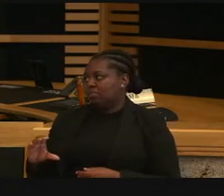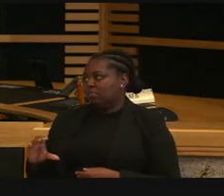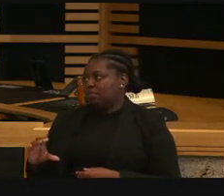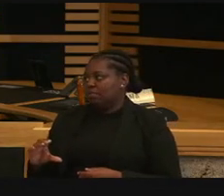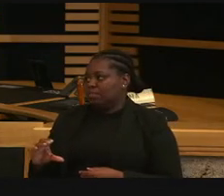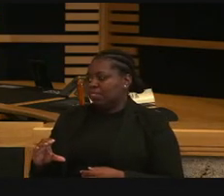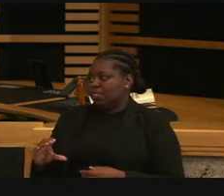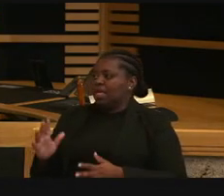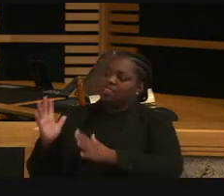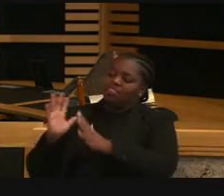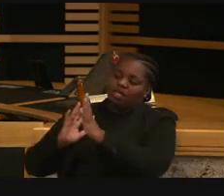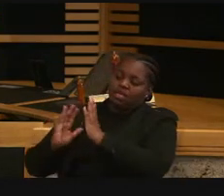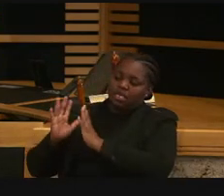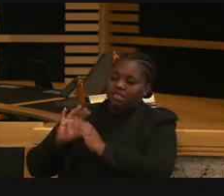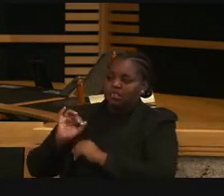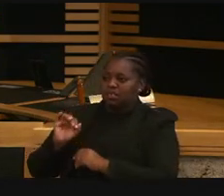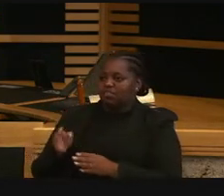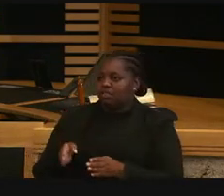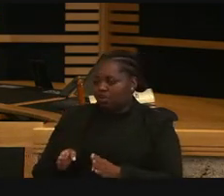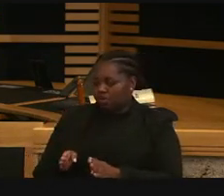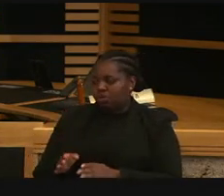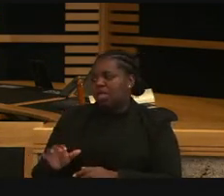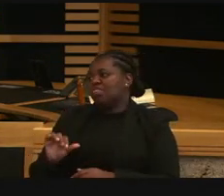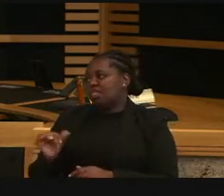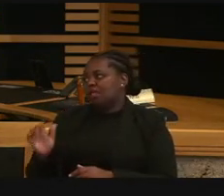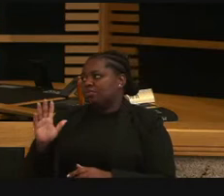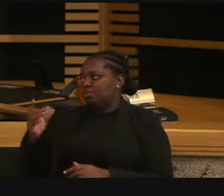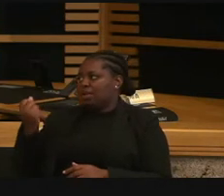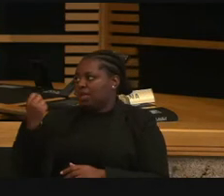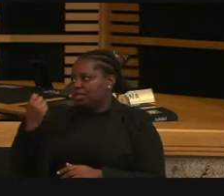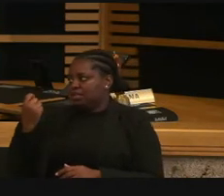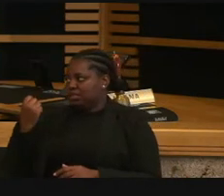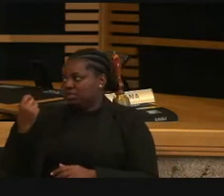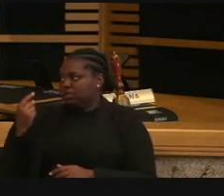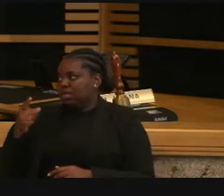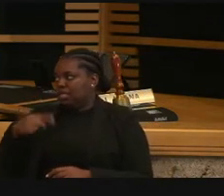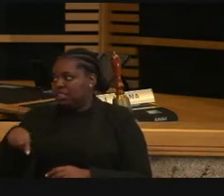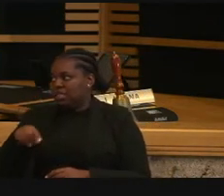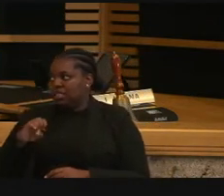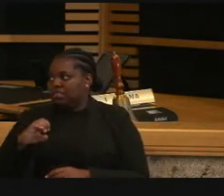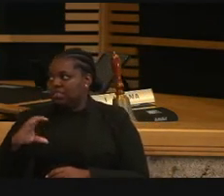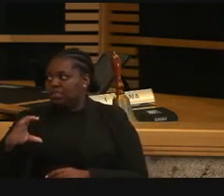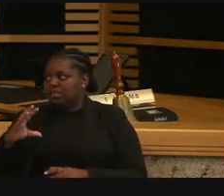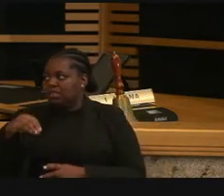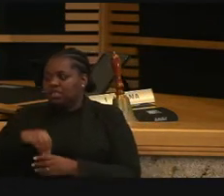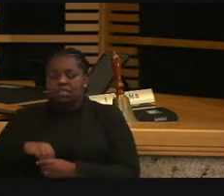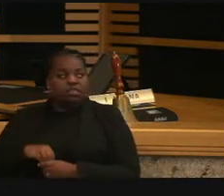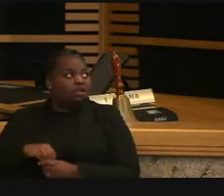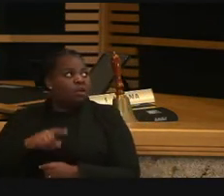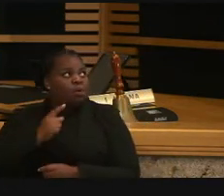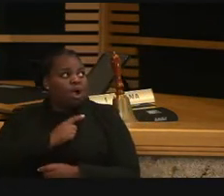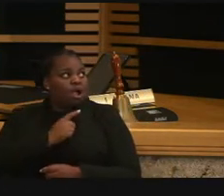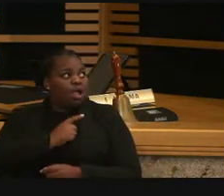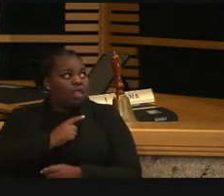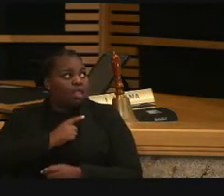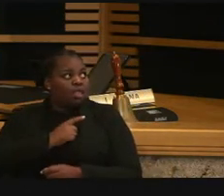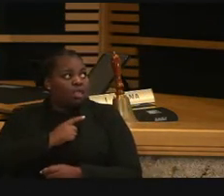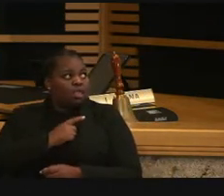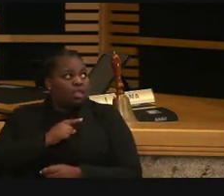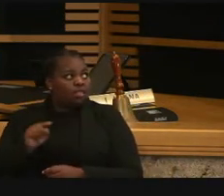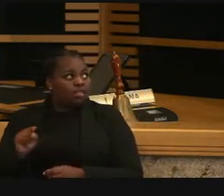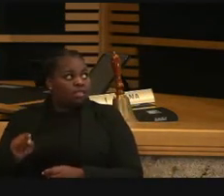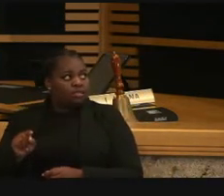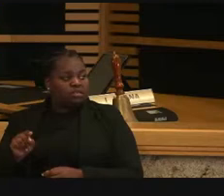history of the roads in this country, then you'll understand the situation the Eastern Cape it is in. It is because of that